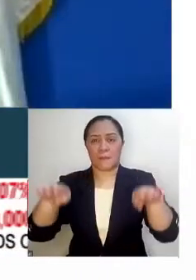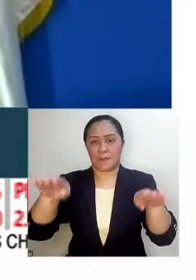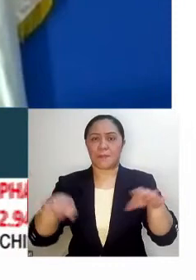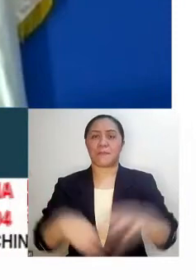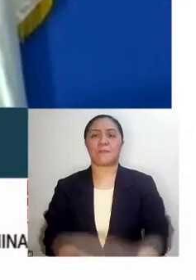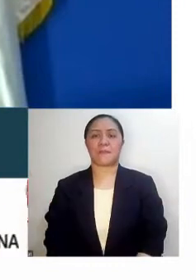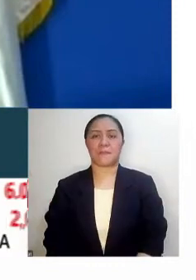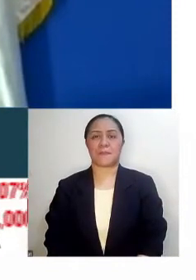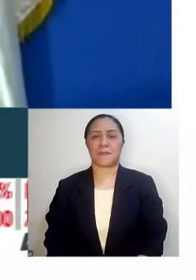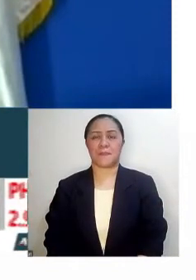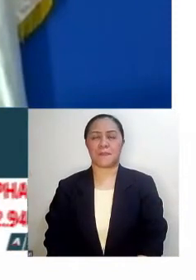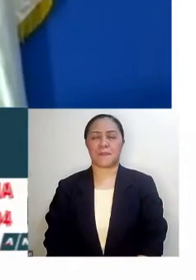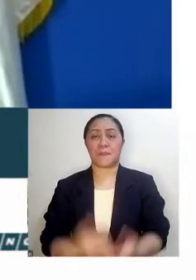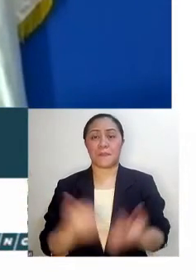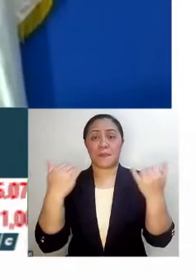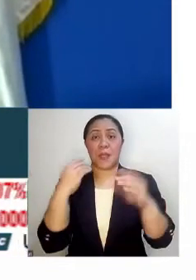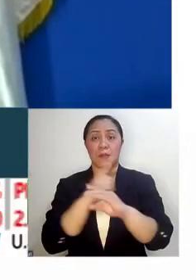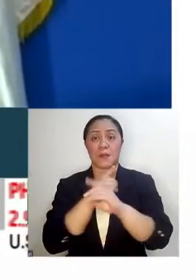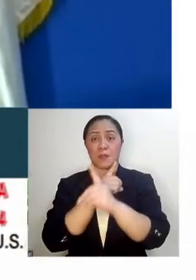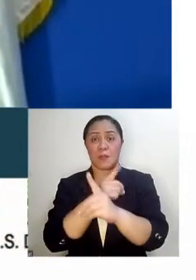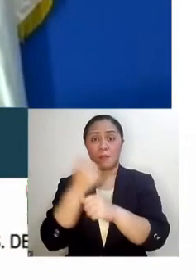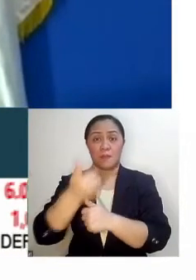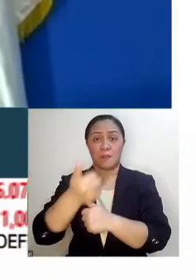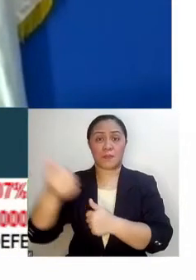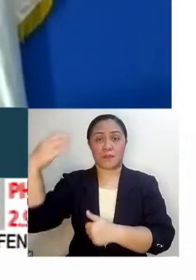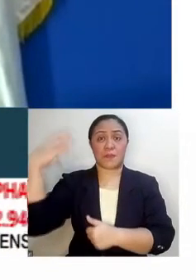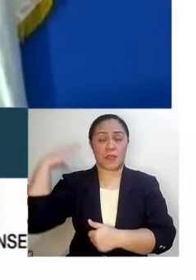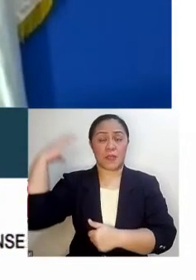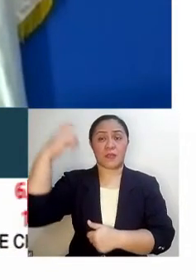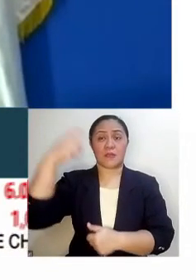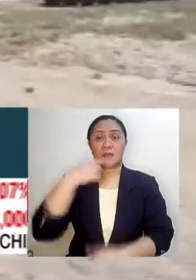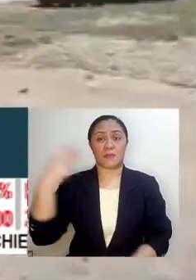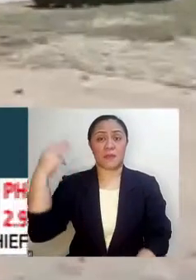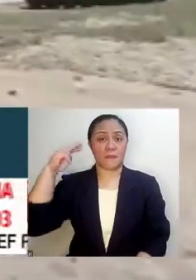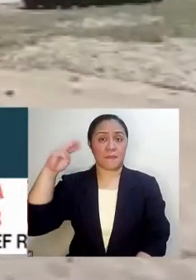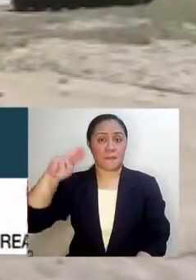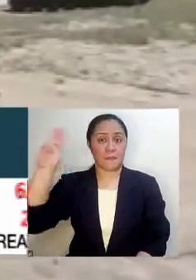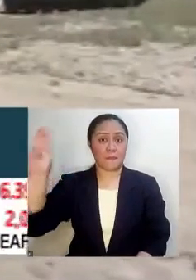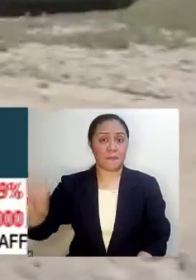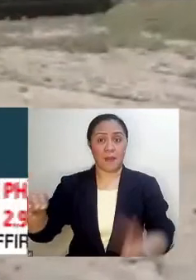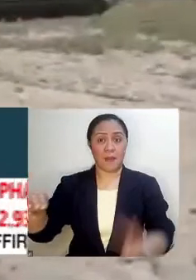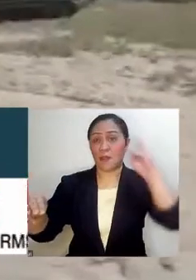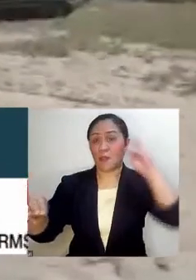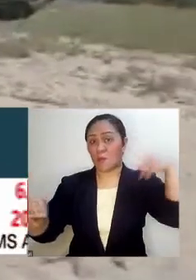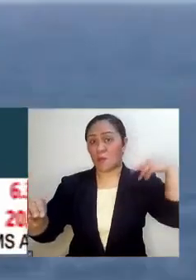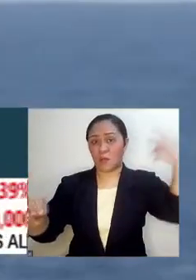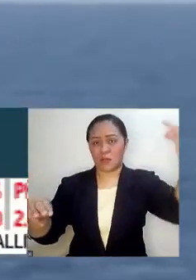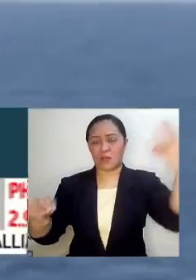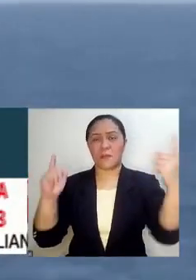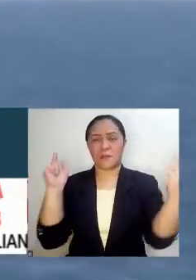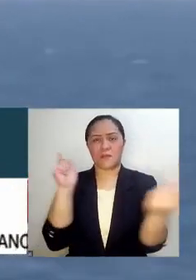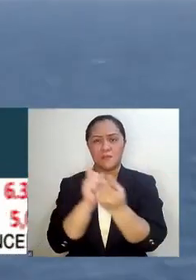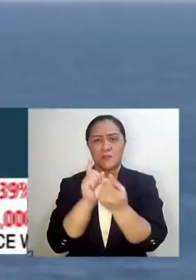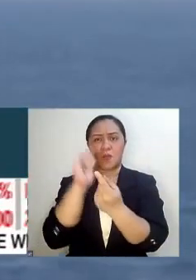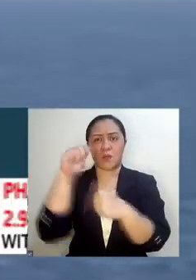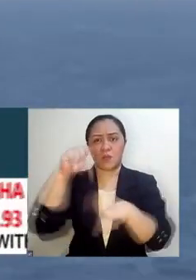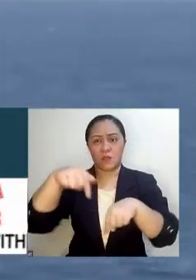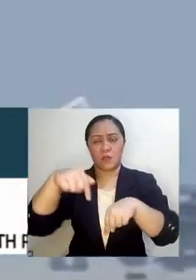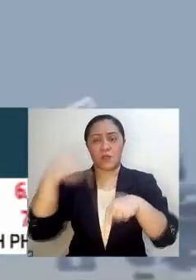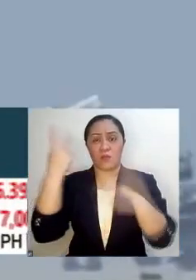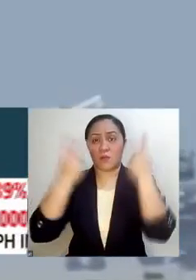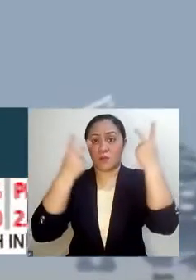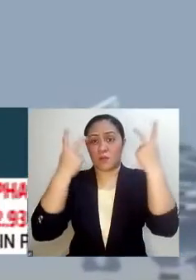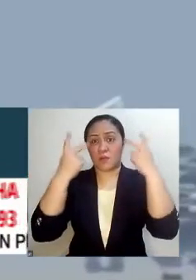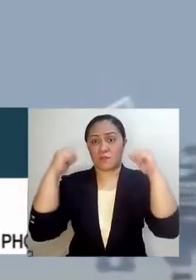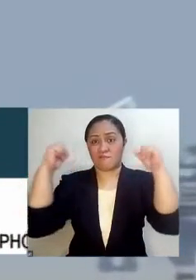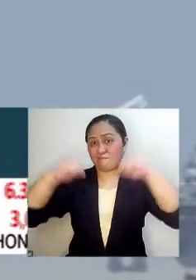The defense chief also revealed that Manila and Washington officials will meet this month to iron out differences on the visiting forces agreement.